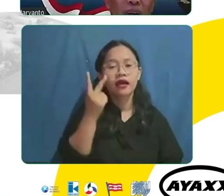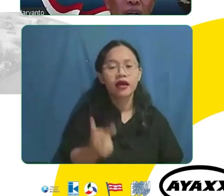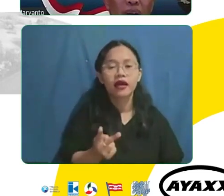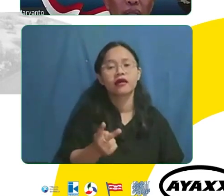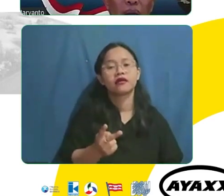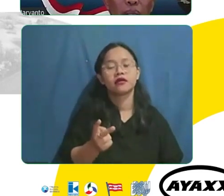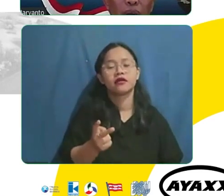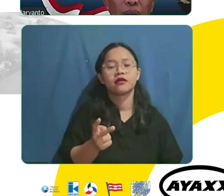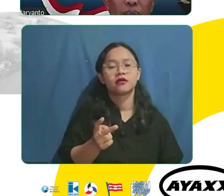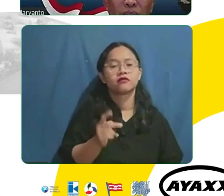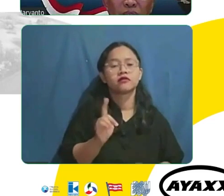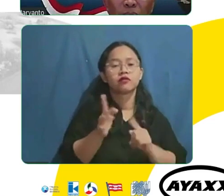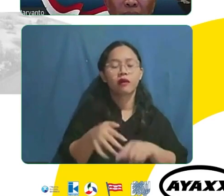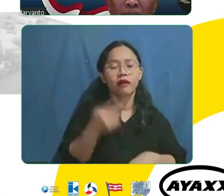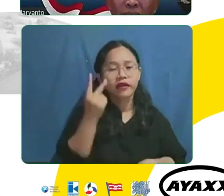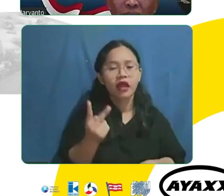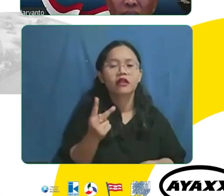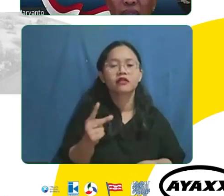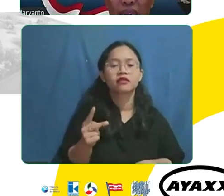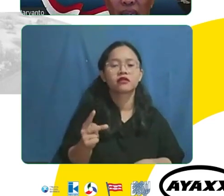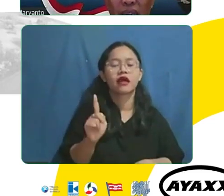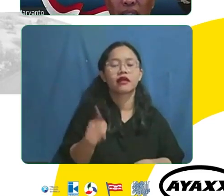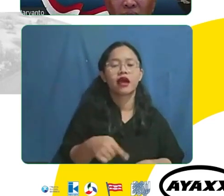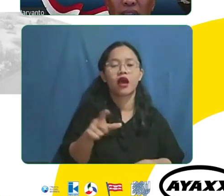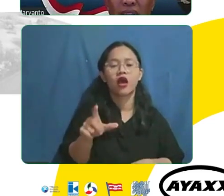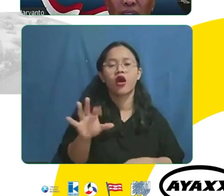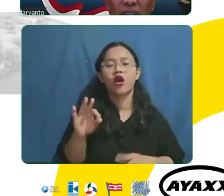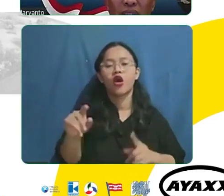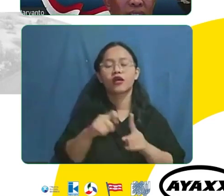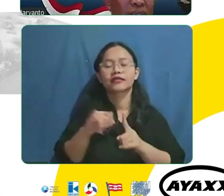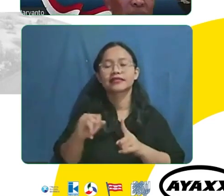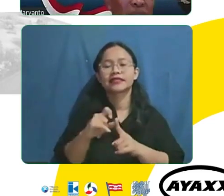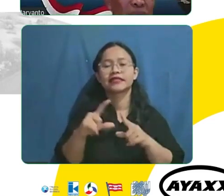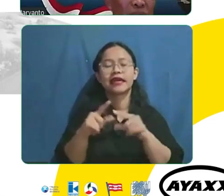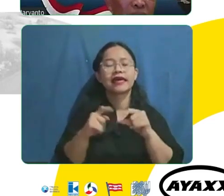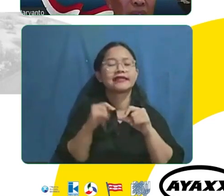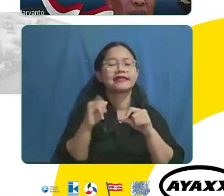of pollen producing plant, that's leading to the higher level of